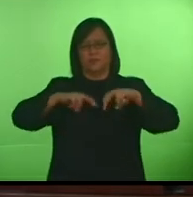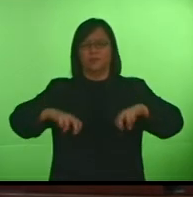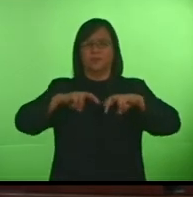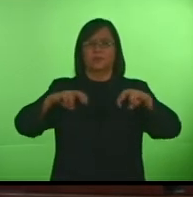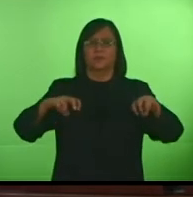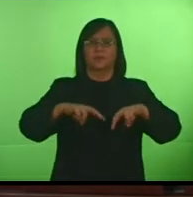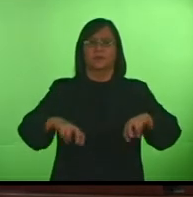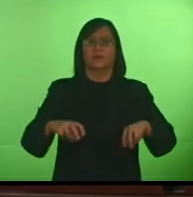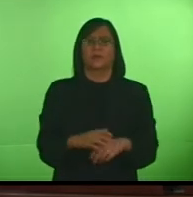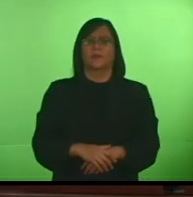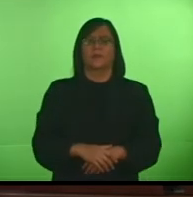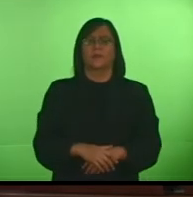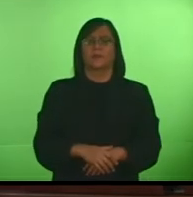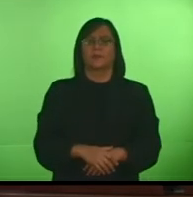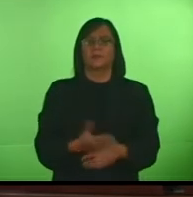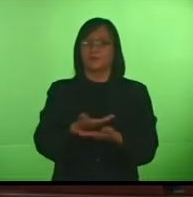So ladies and gentlemen,